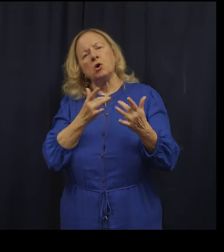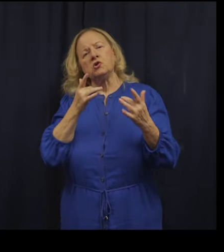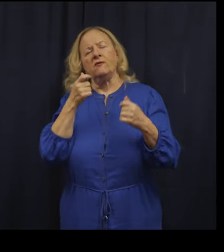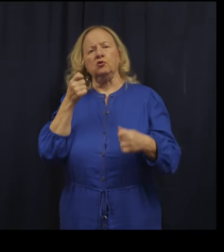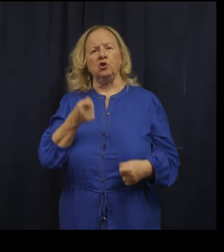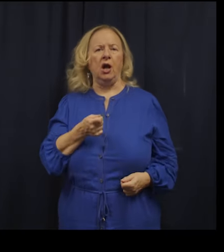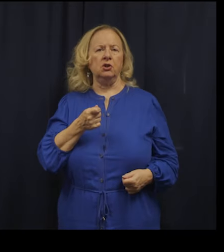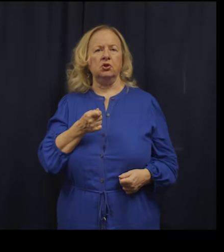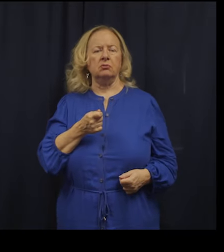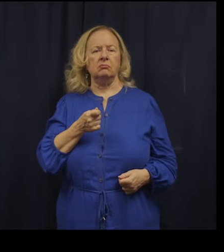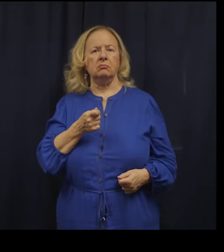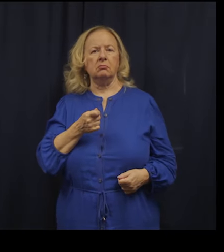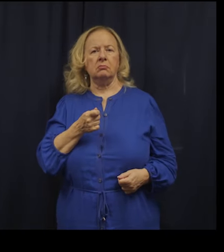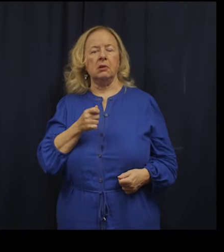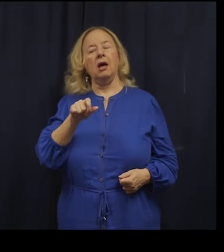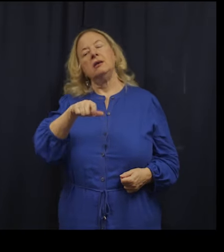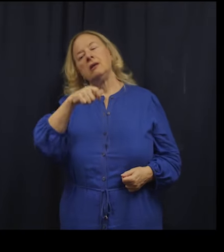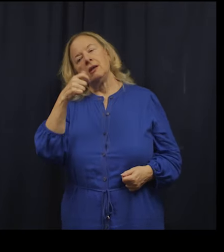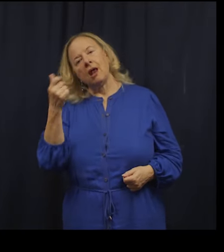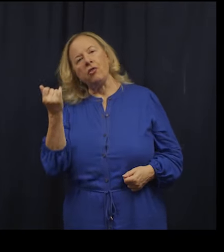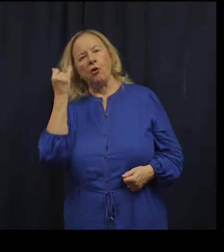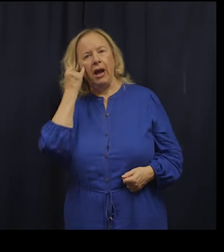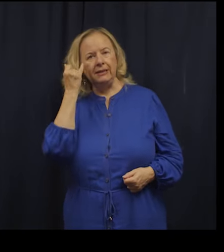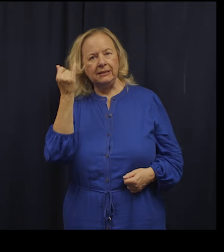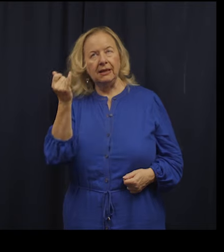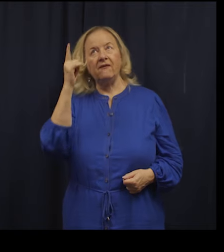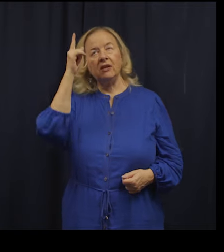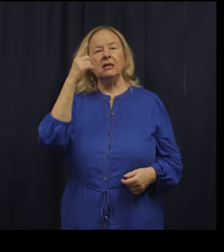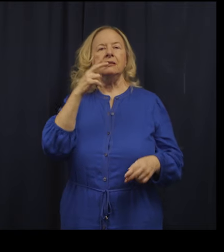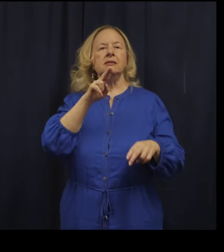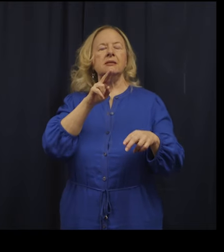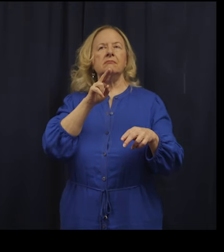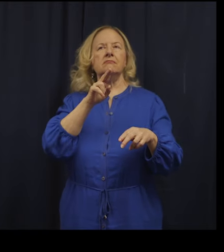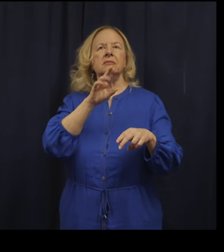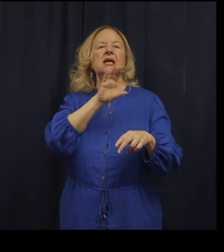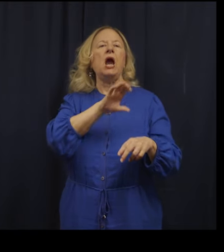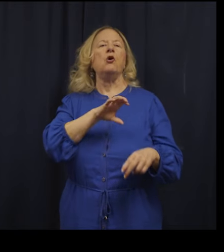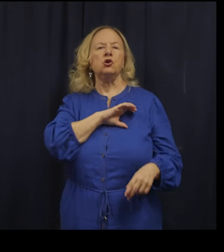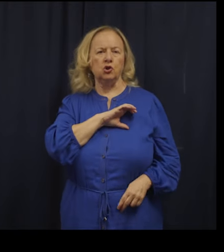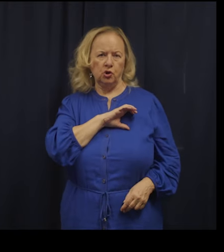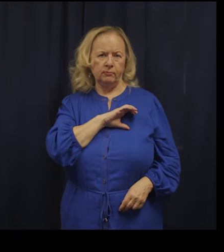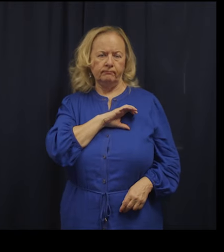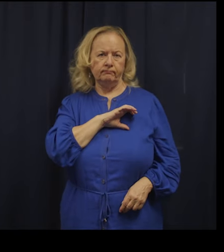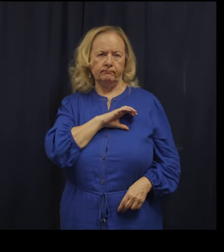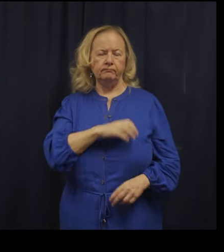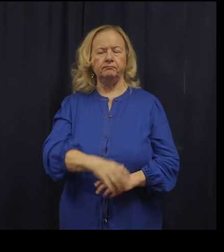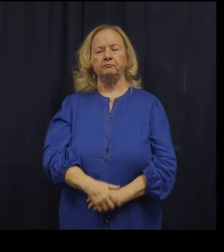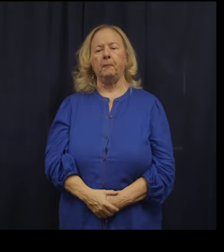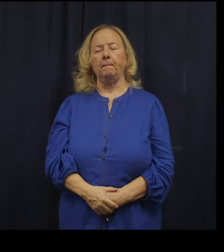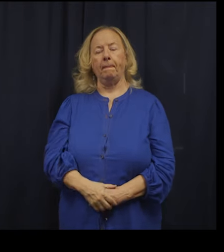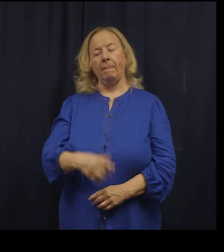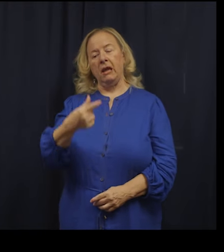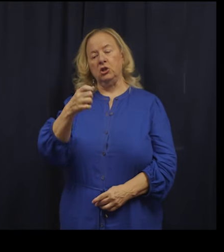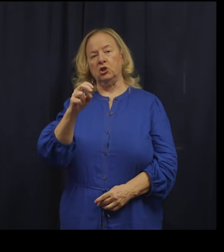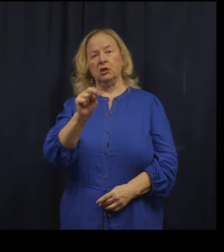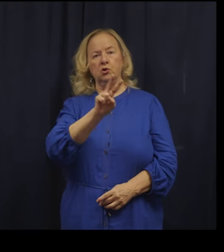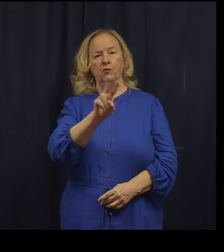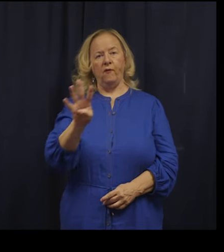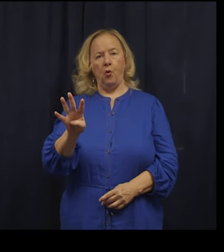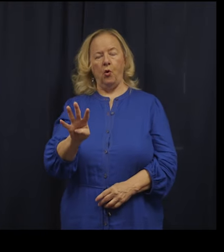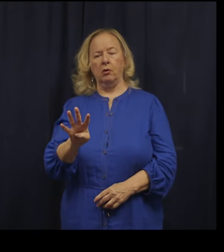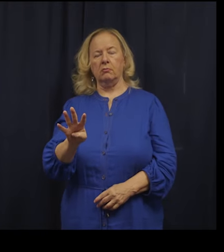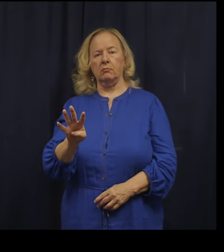merciful judge. So it gives us another idea of his nature and his character. Look at Genesis